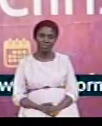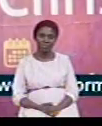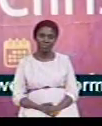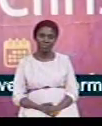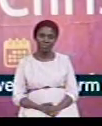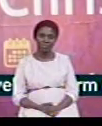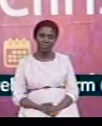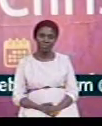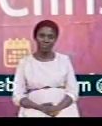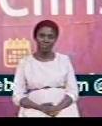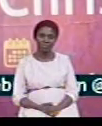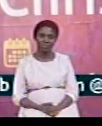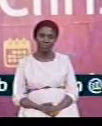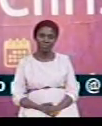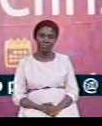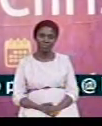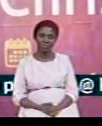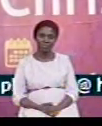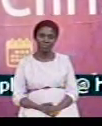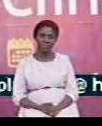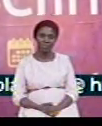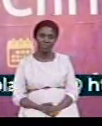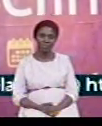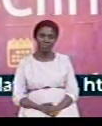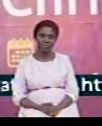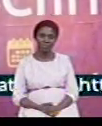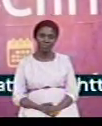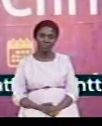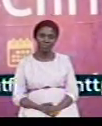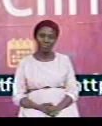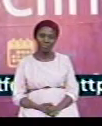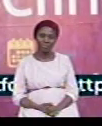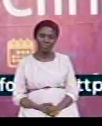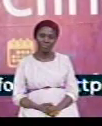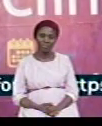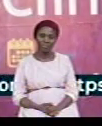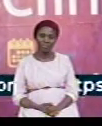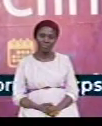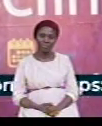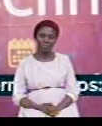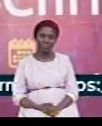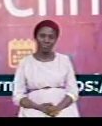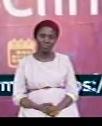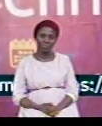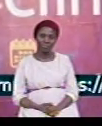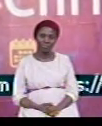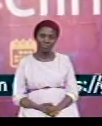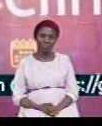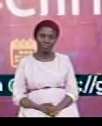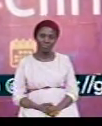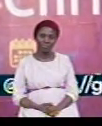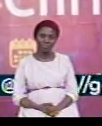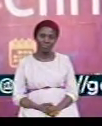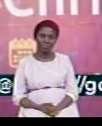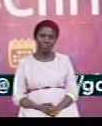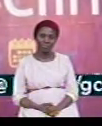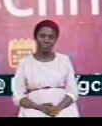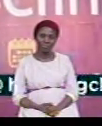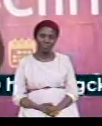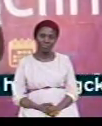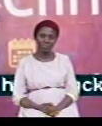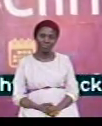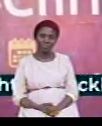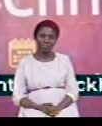number national overseer rade nshra mi nimu no mikru de onimu no na wa frena na one na e bompa ya afa me hawo ne ho rade